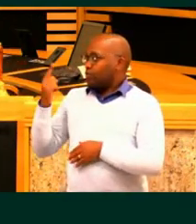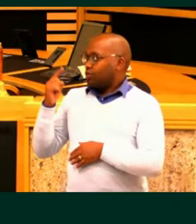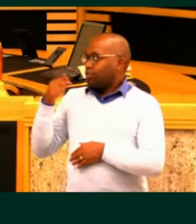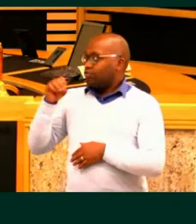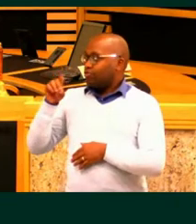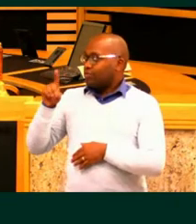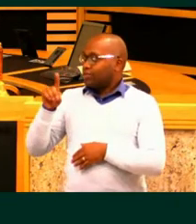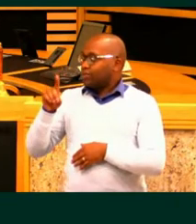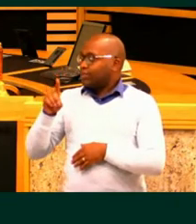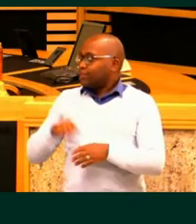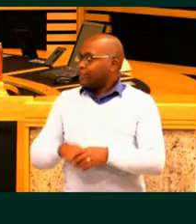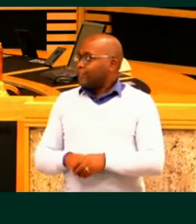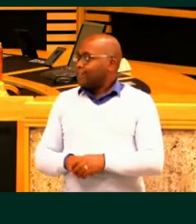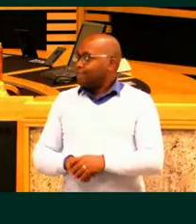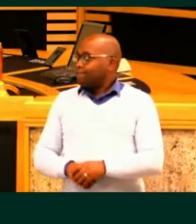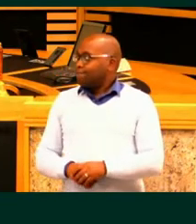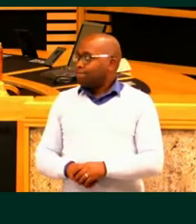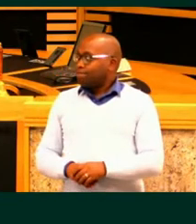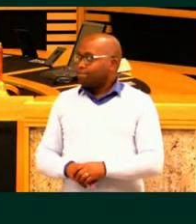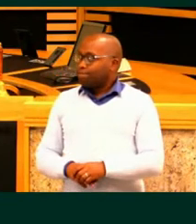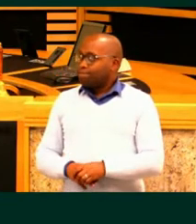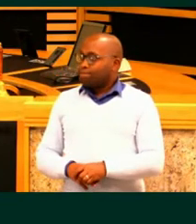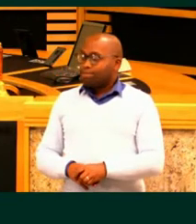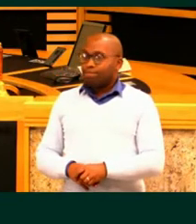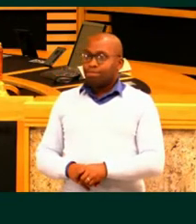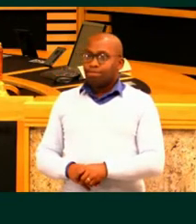legisl management of